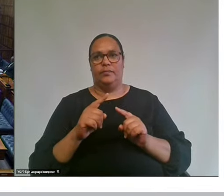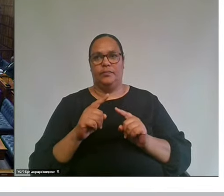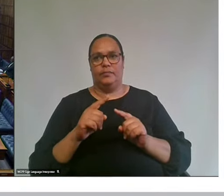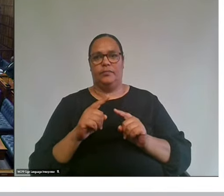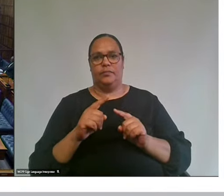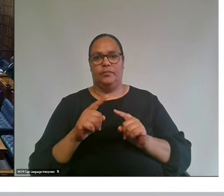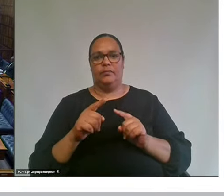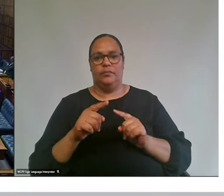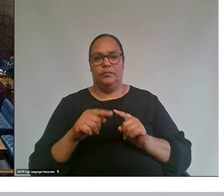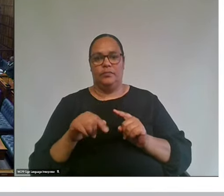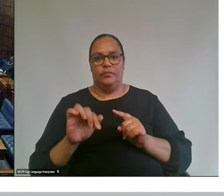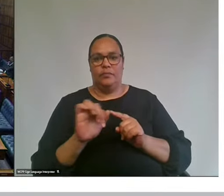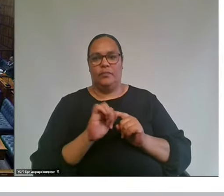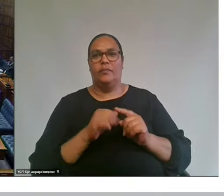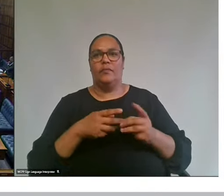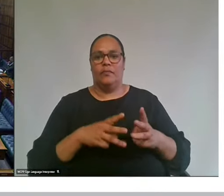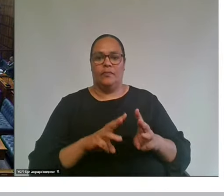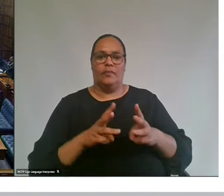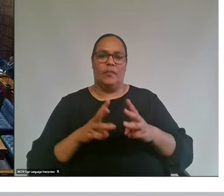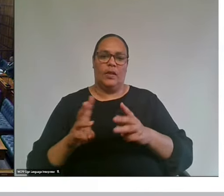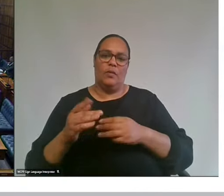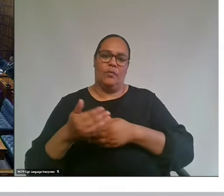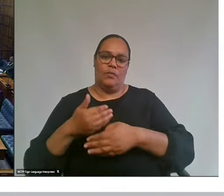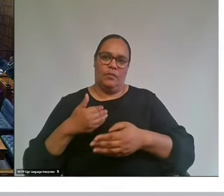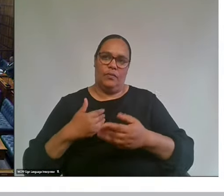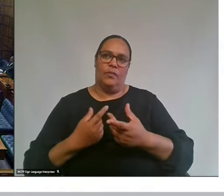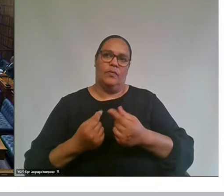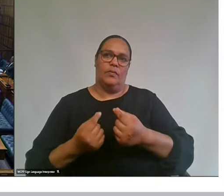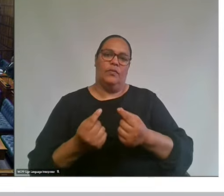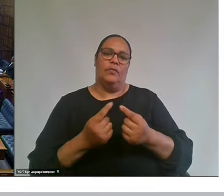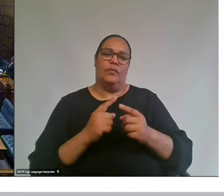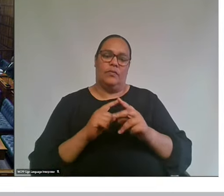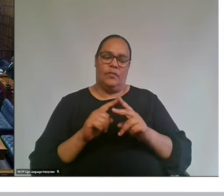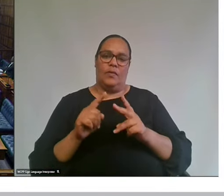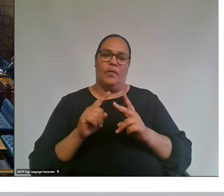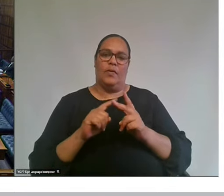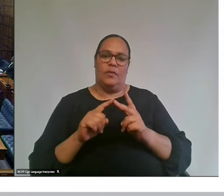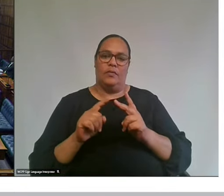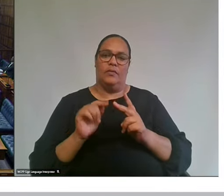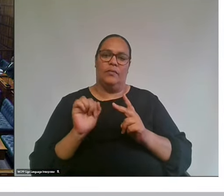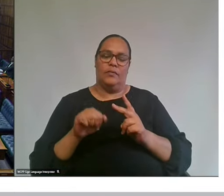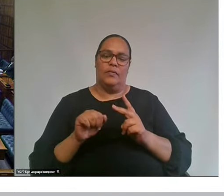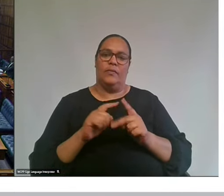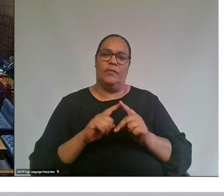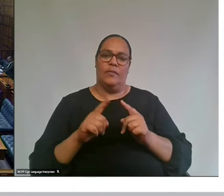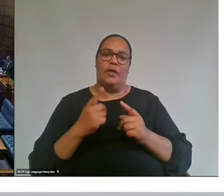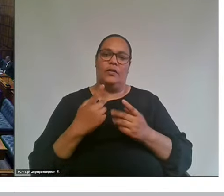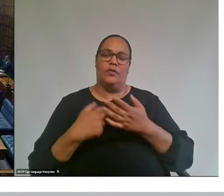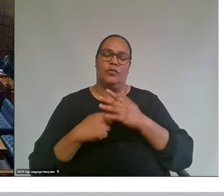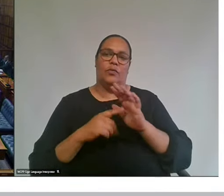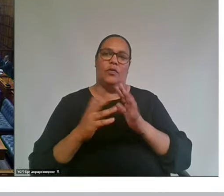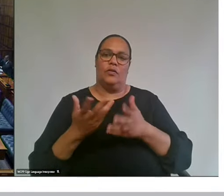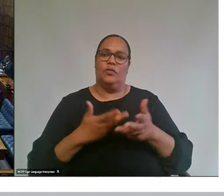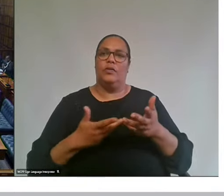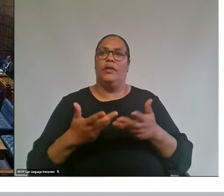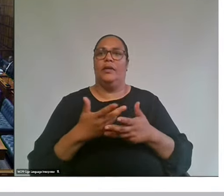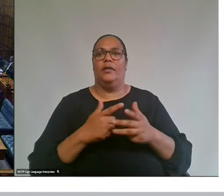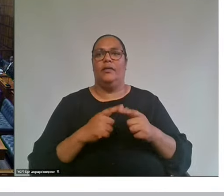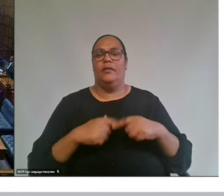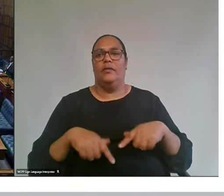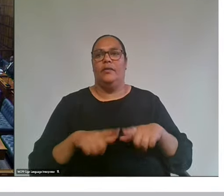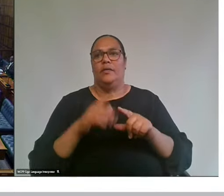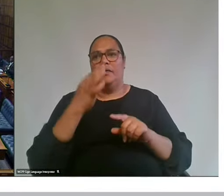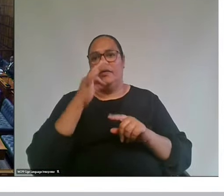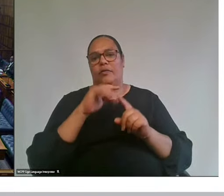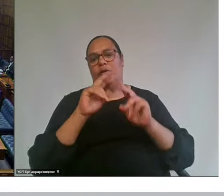surrounding uh where you are located as an entity having to deal with local government provincial